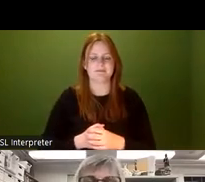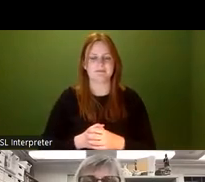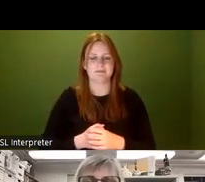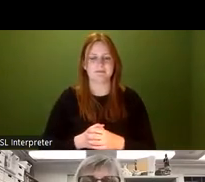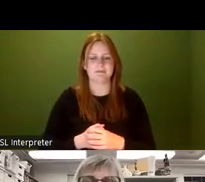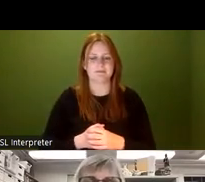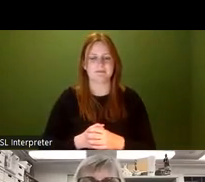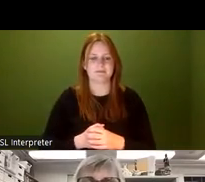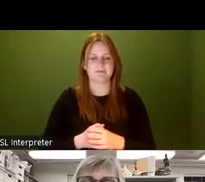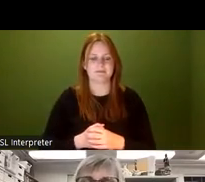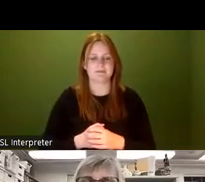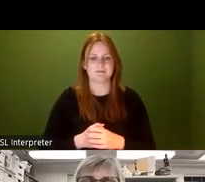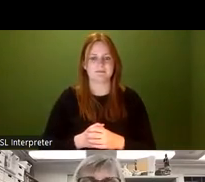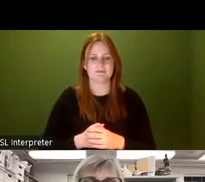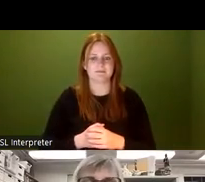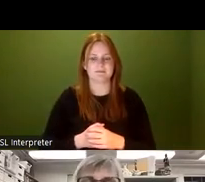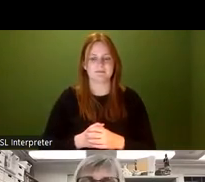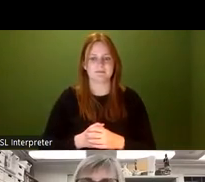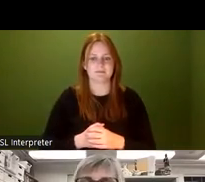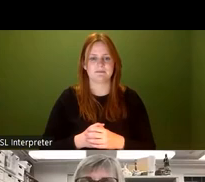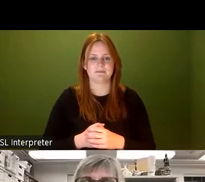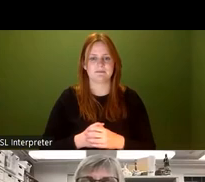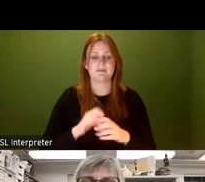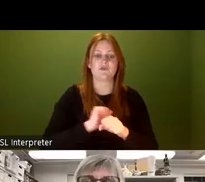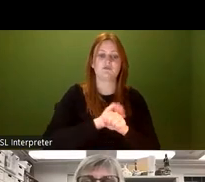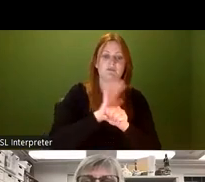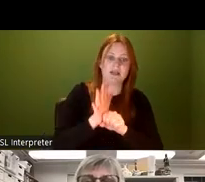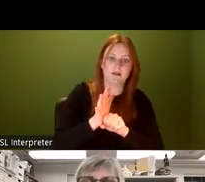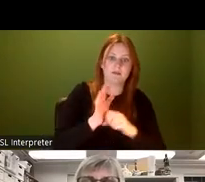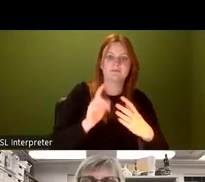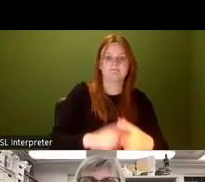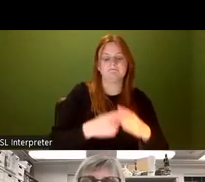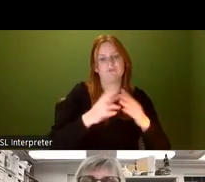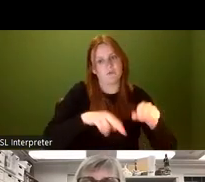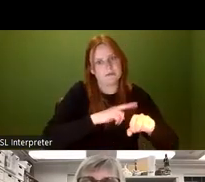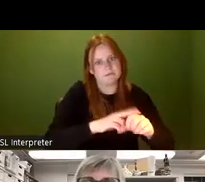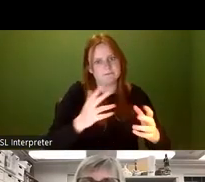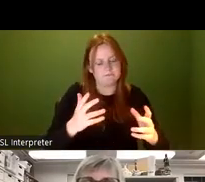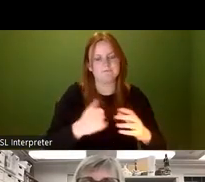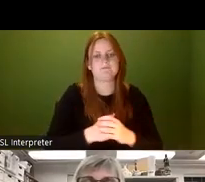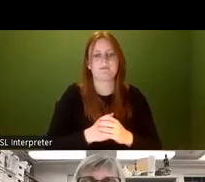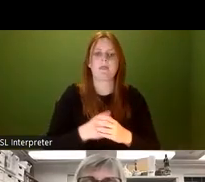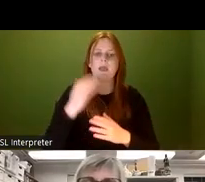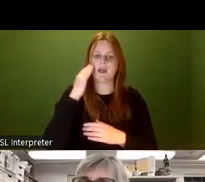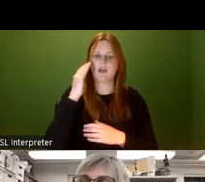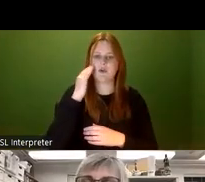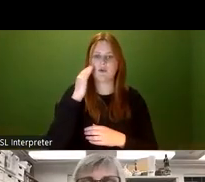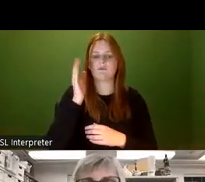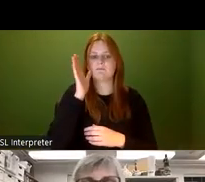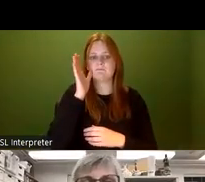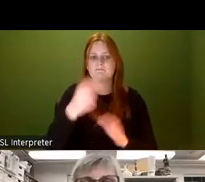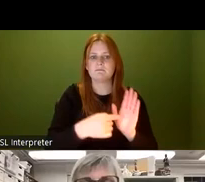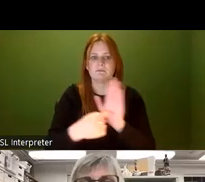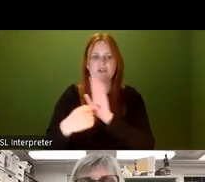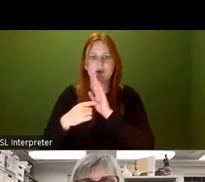happen after, of course, the pandemic started, and I knew that I was going to be showing the work